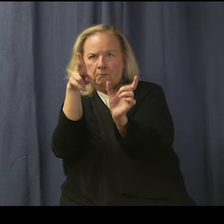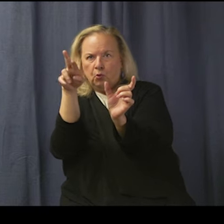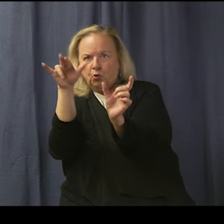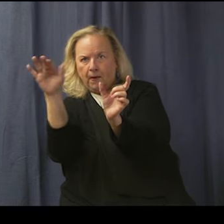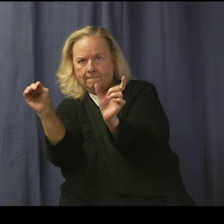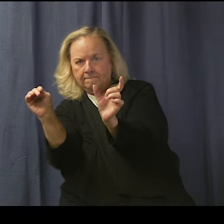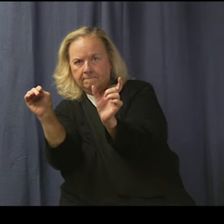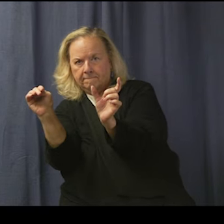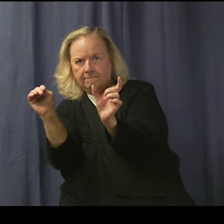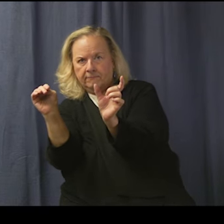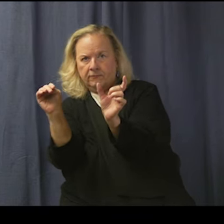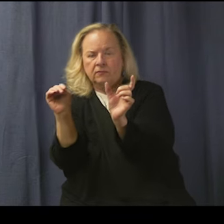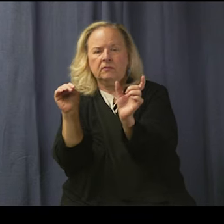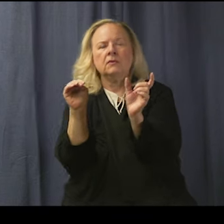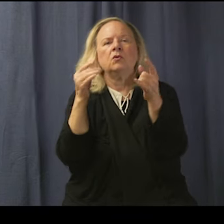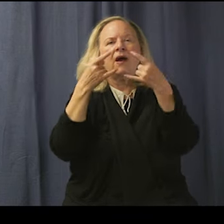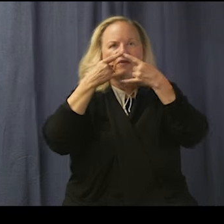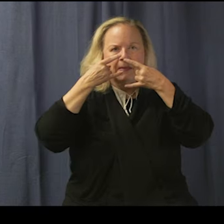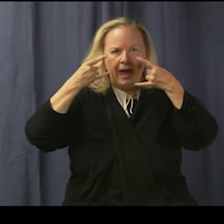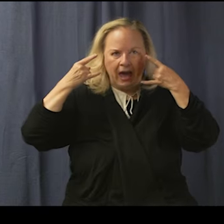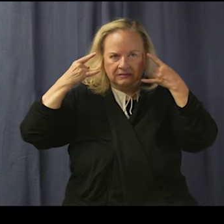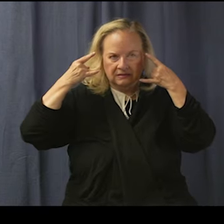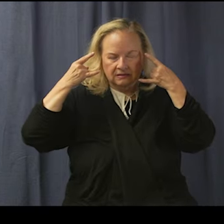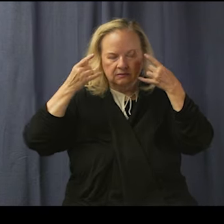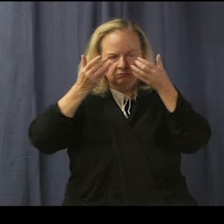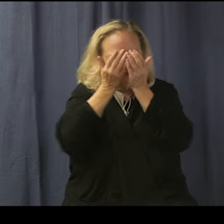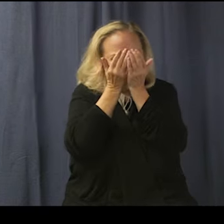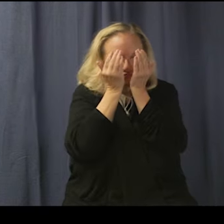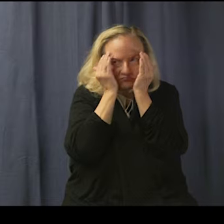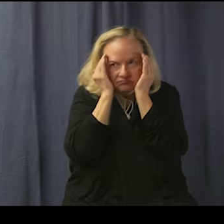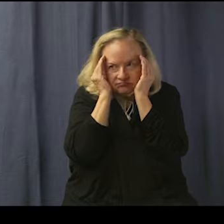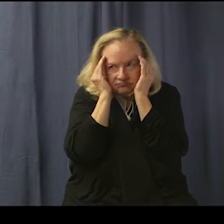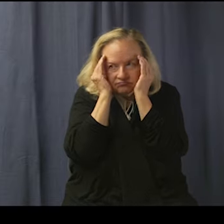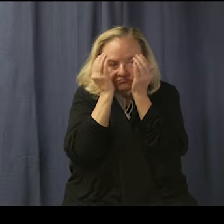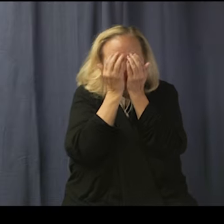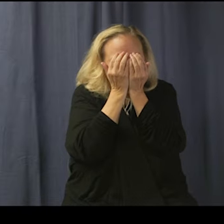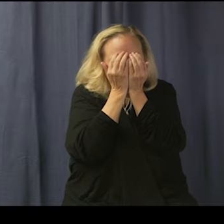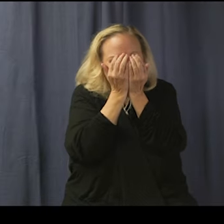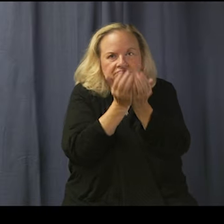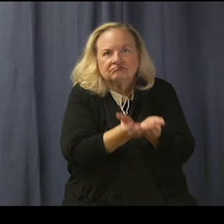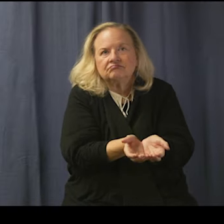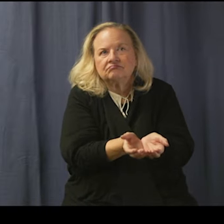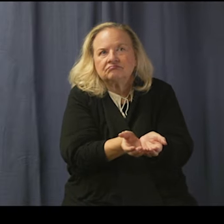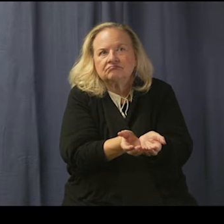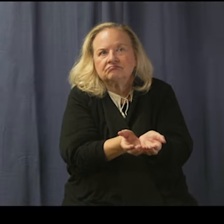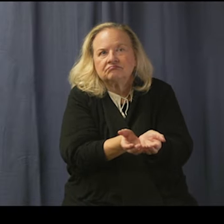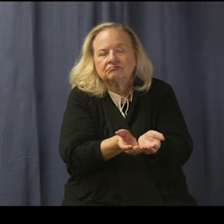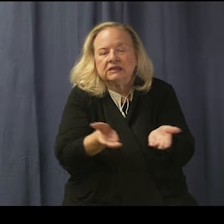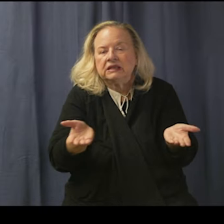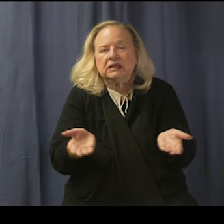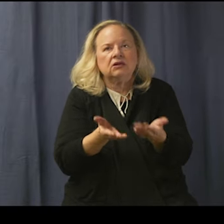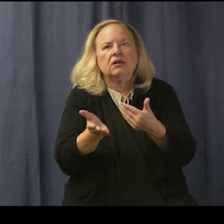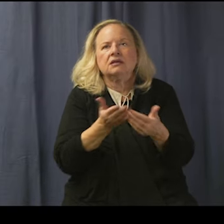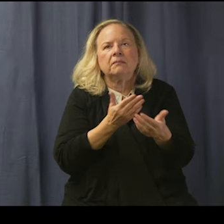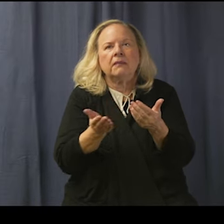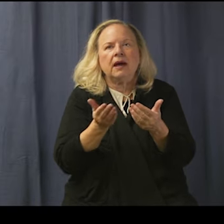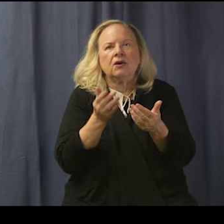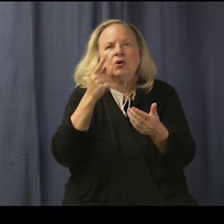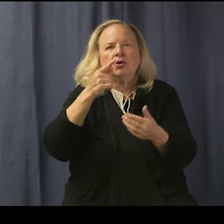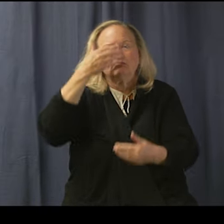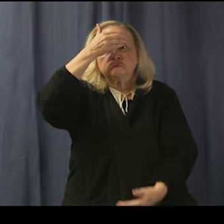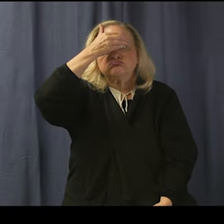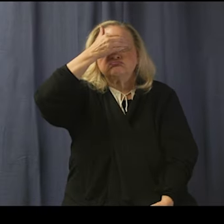Purim, everyone wears a mask and then they take the mask off. Well, here, no matter what mask we